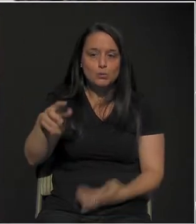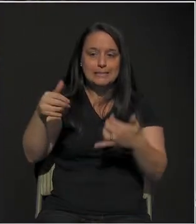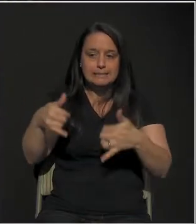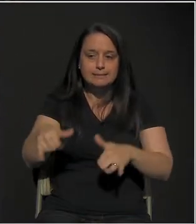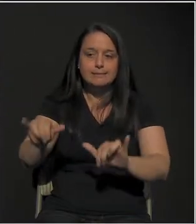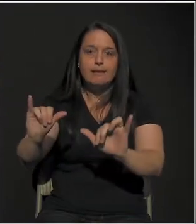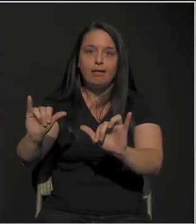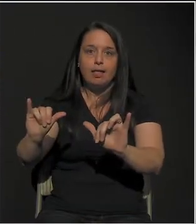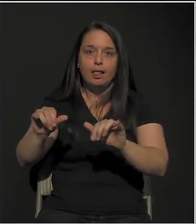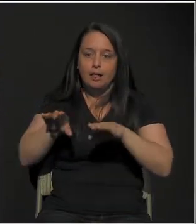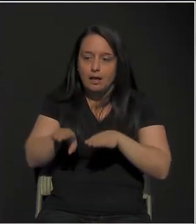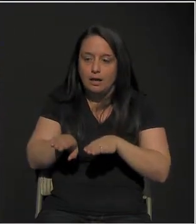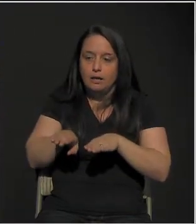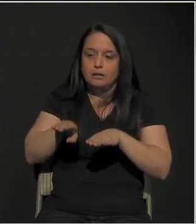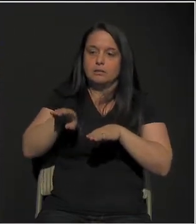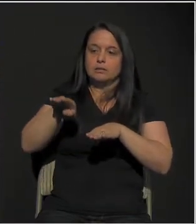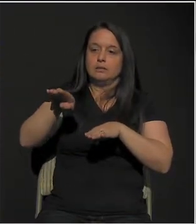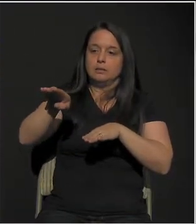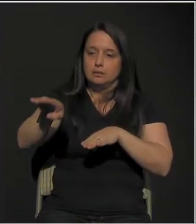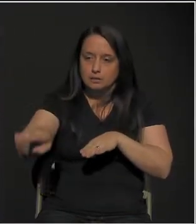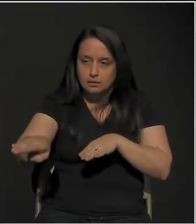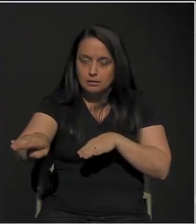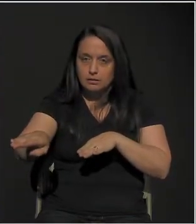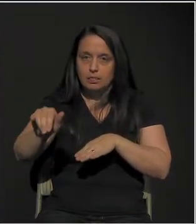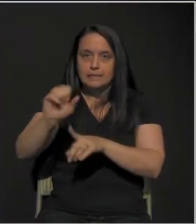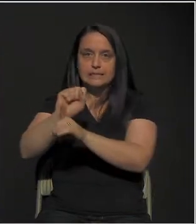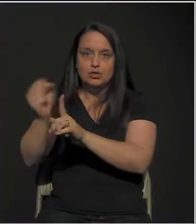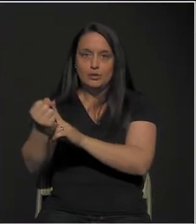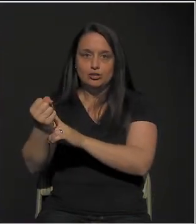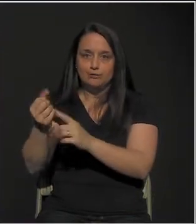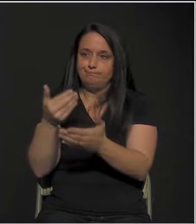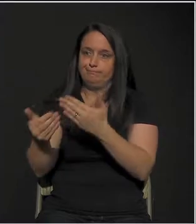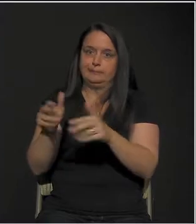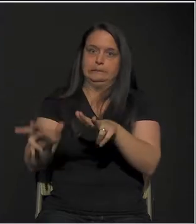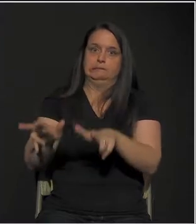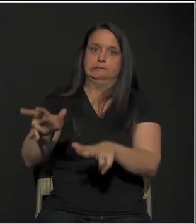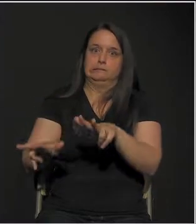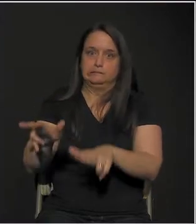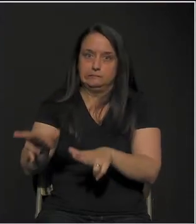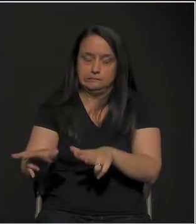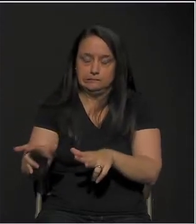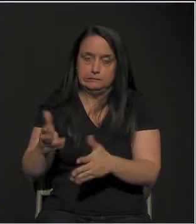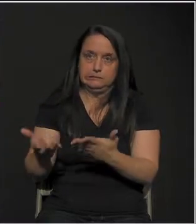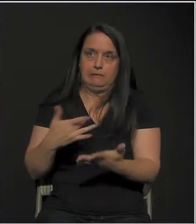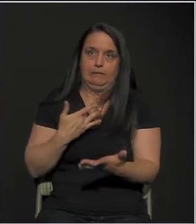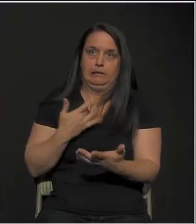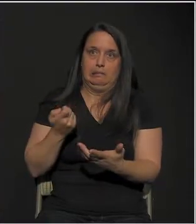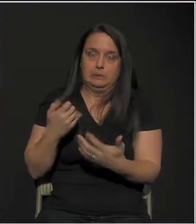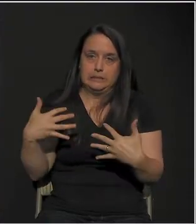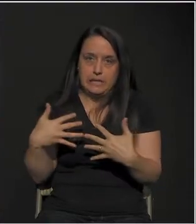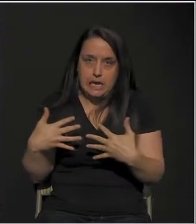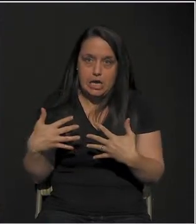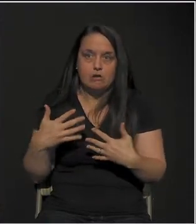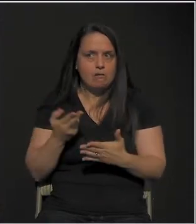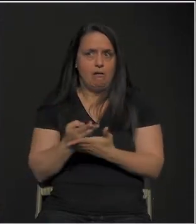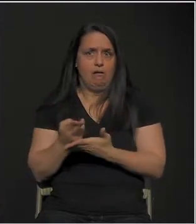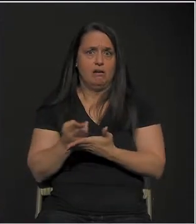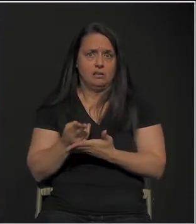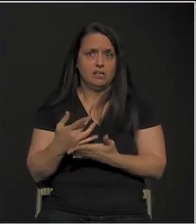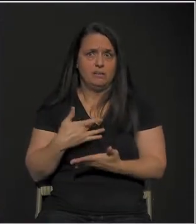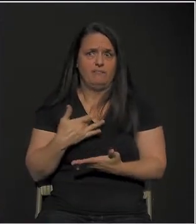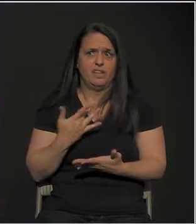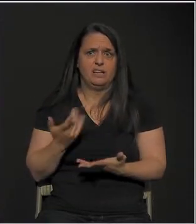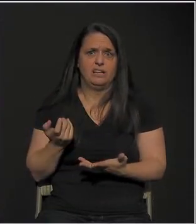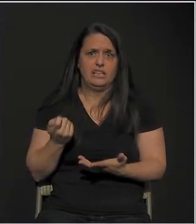step into that situation, even though it's uncomfortable, even though I might be a little scared, and to be honest, I might